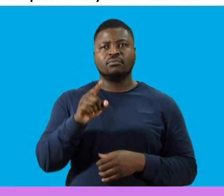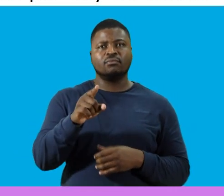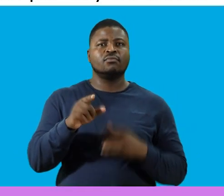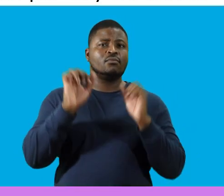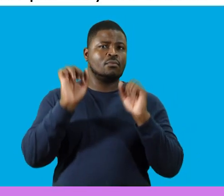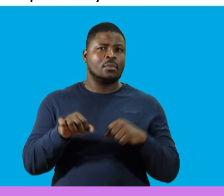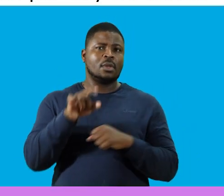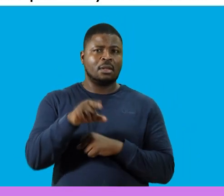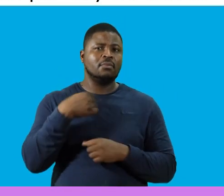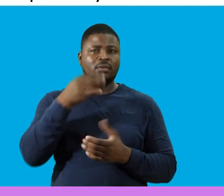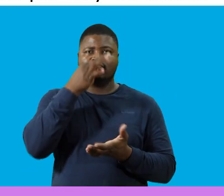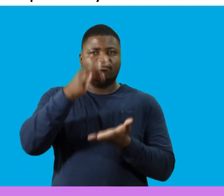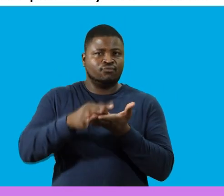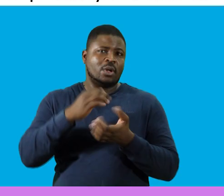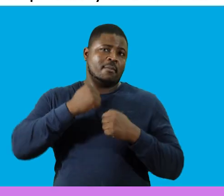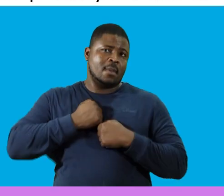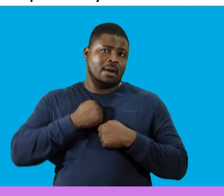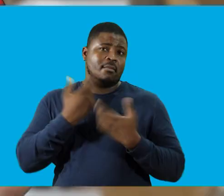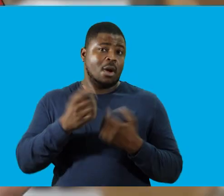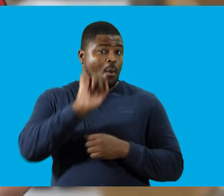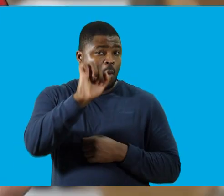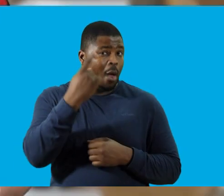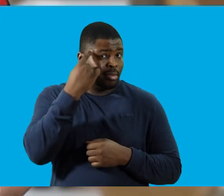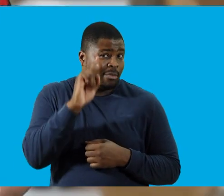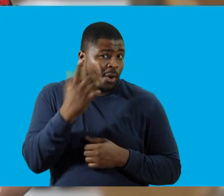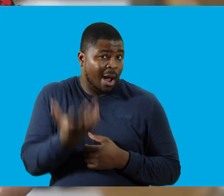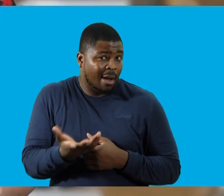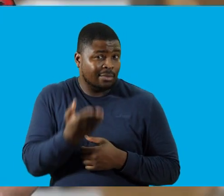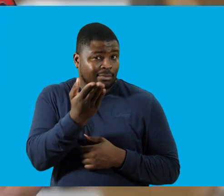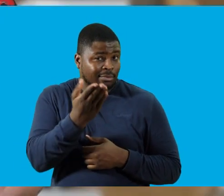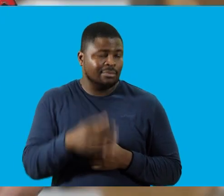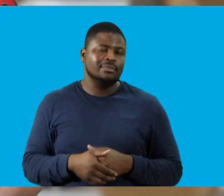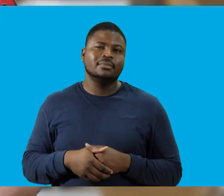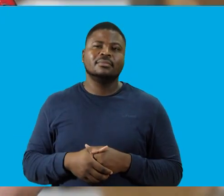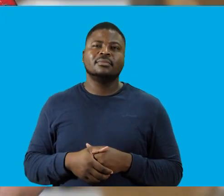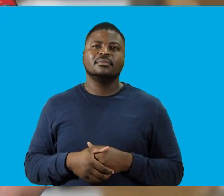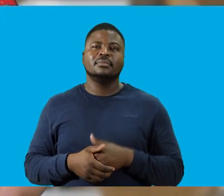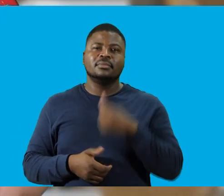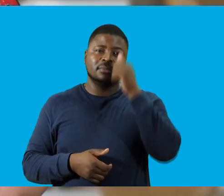And that is my suggestions. What do you think?